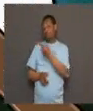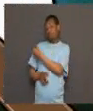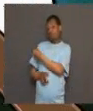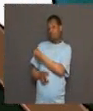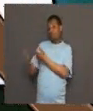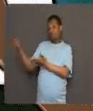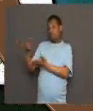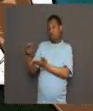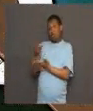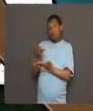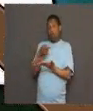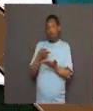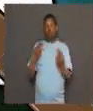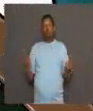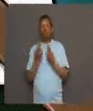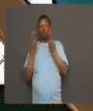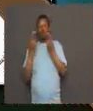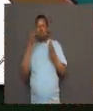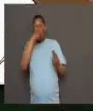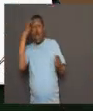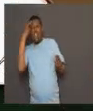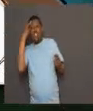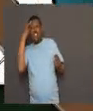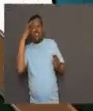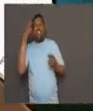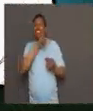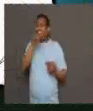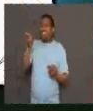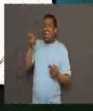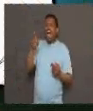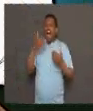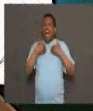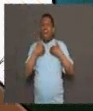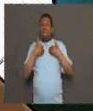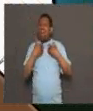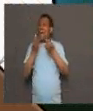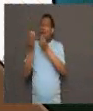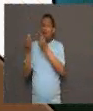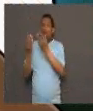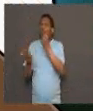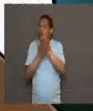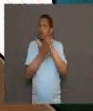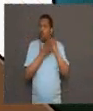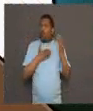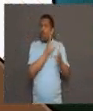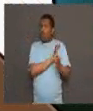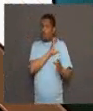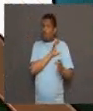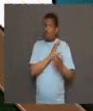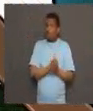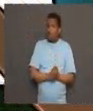Sketch maps are used because they have a number of helpful